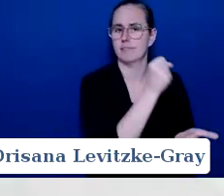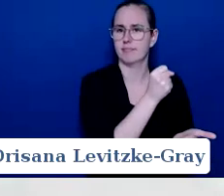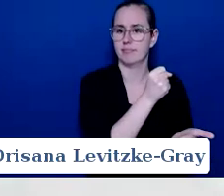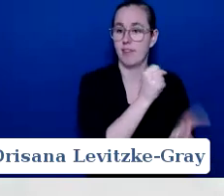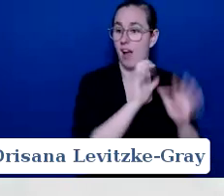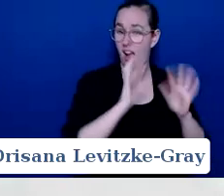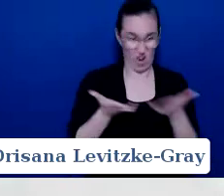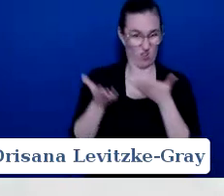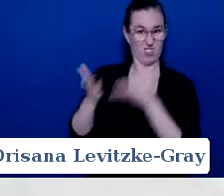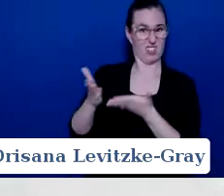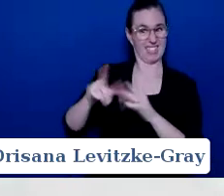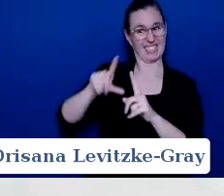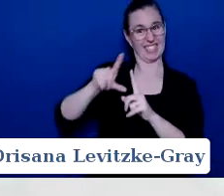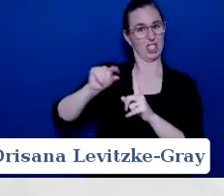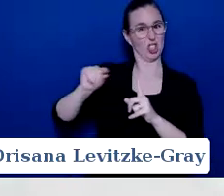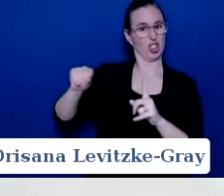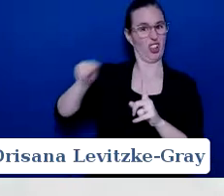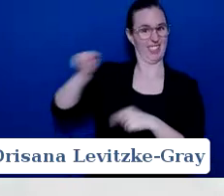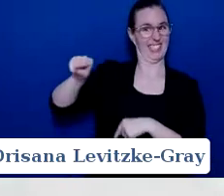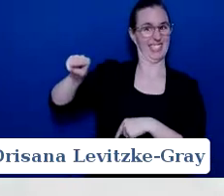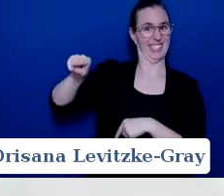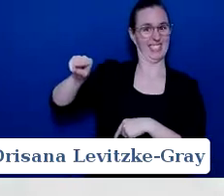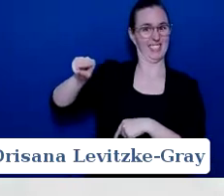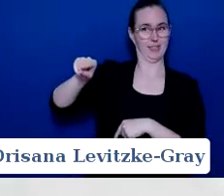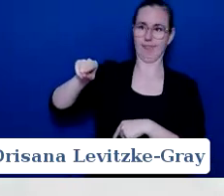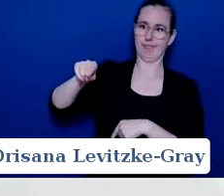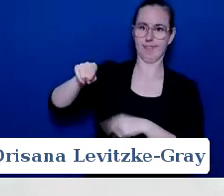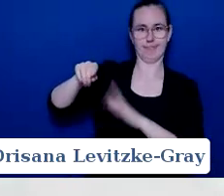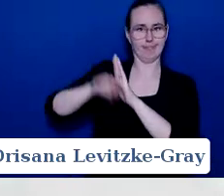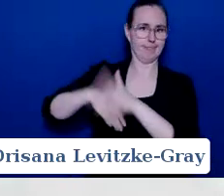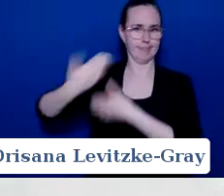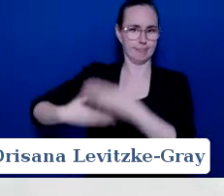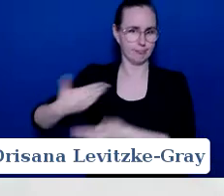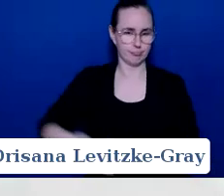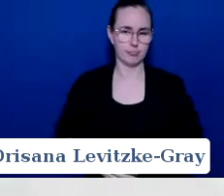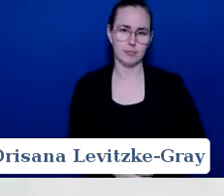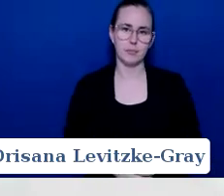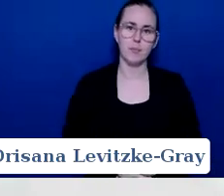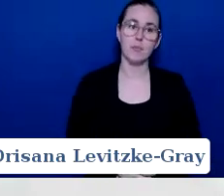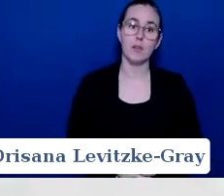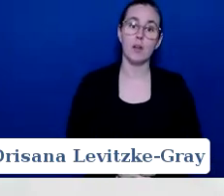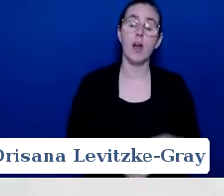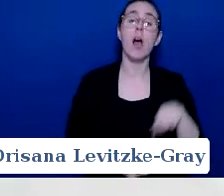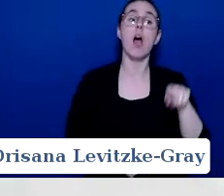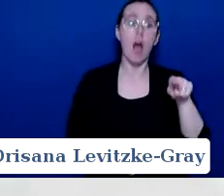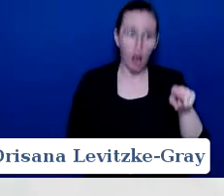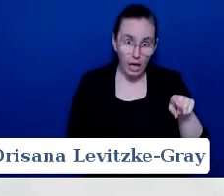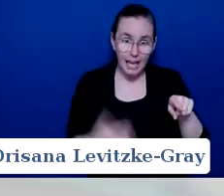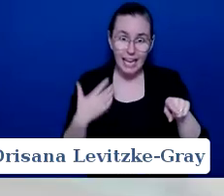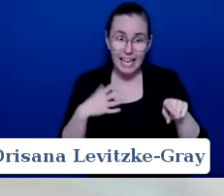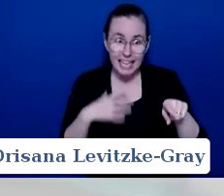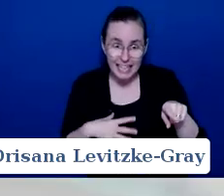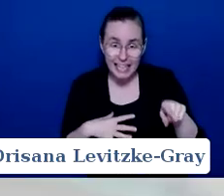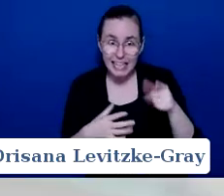assistive technology and provision of the services in order to track quality of provided